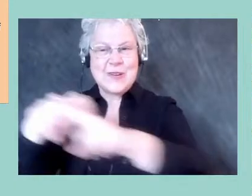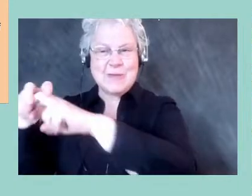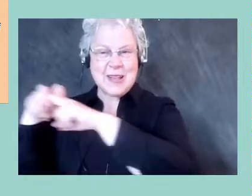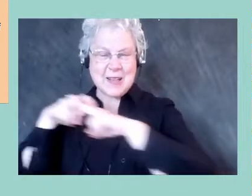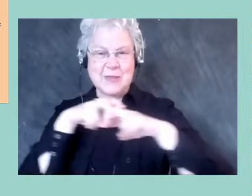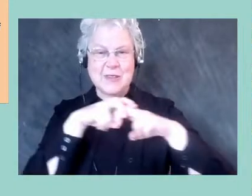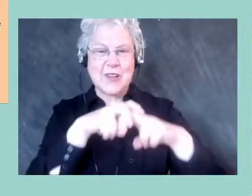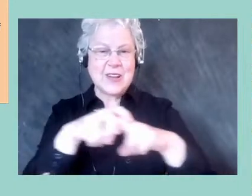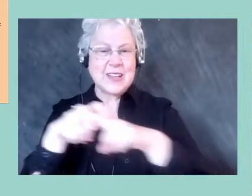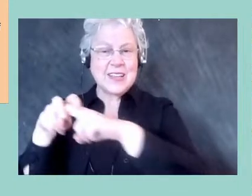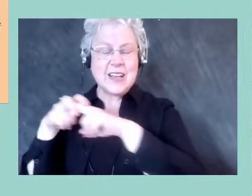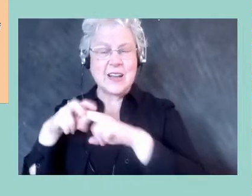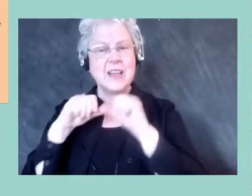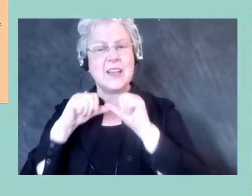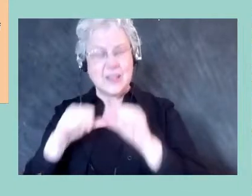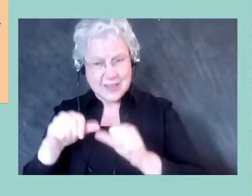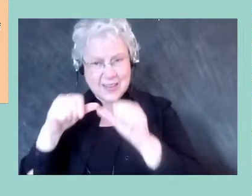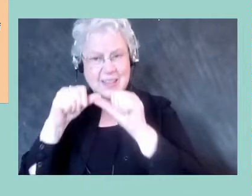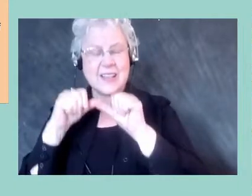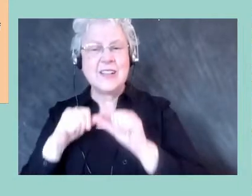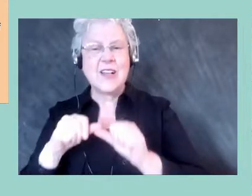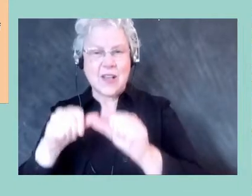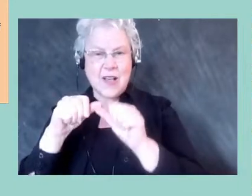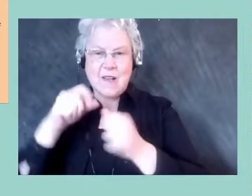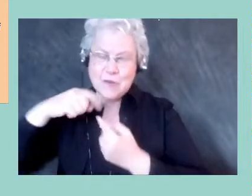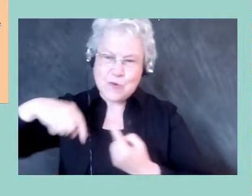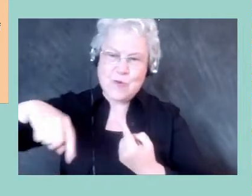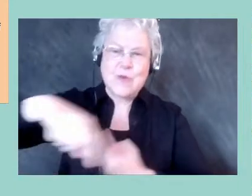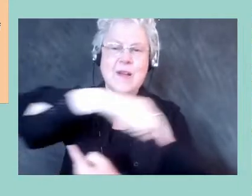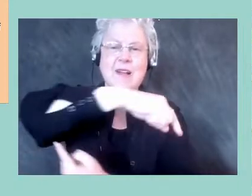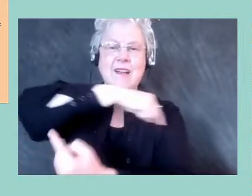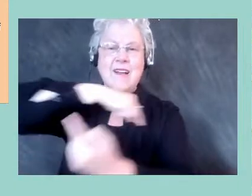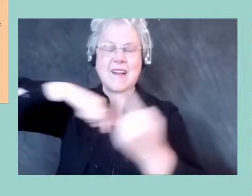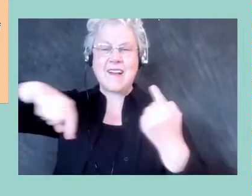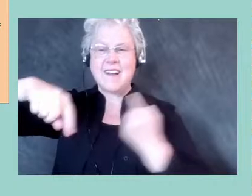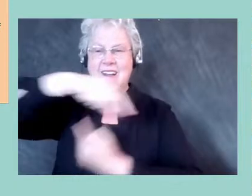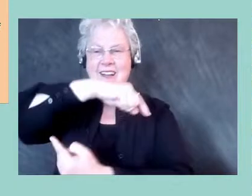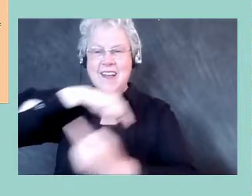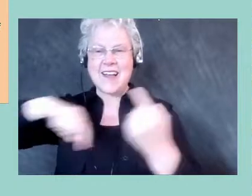down. We're captive on the carousel of